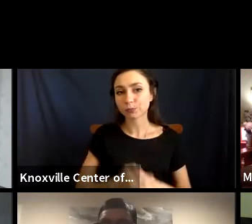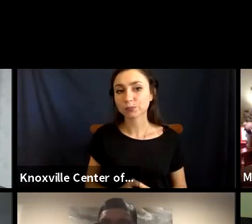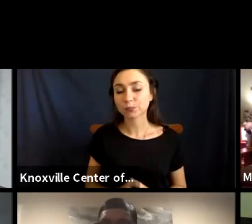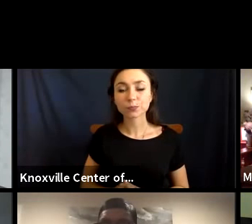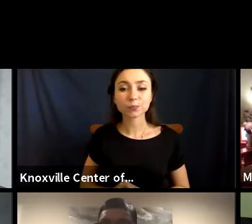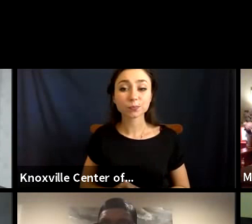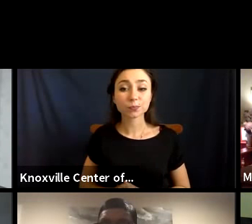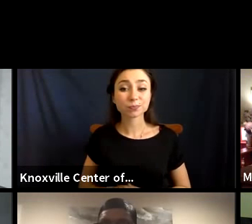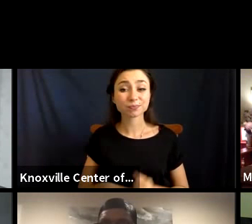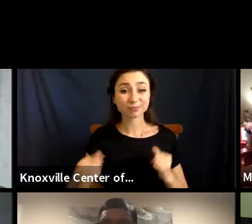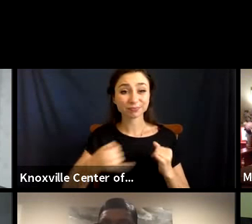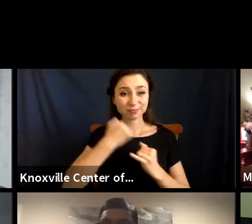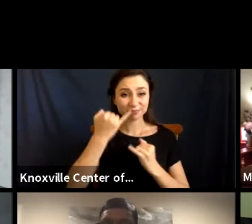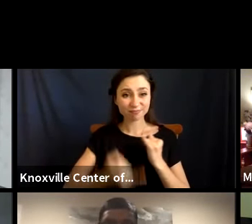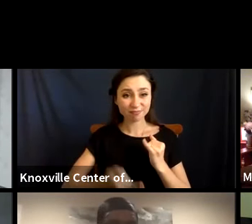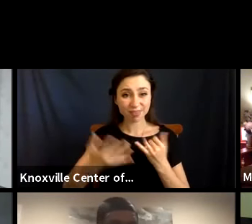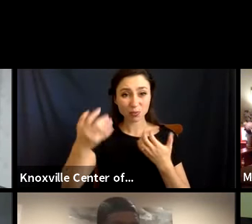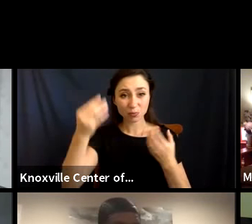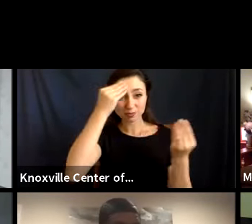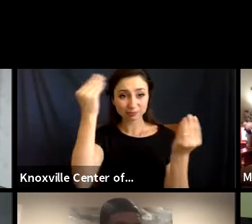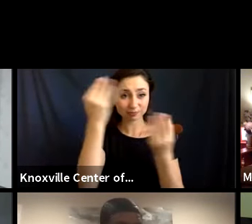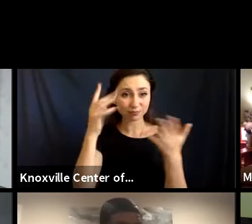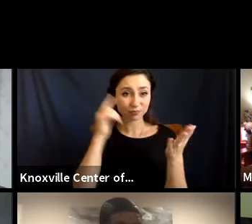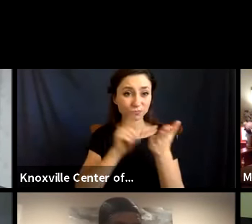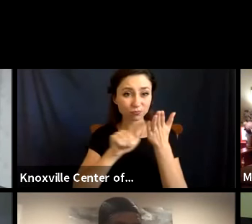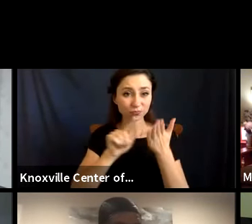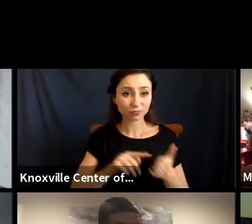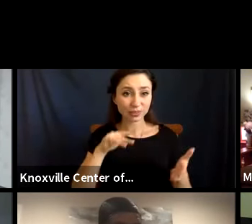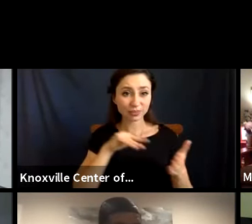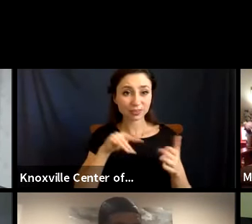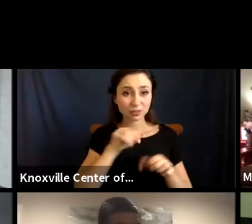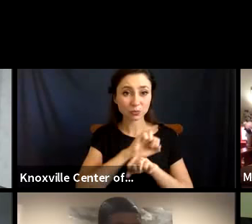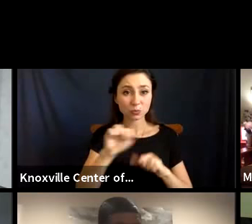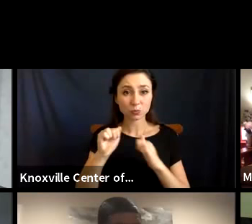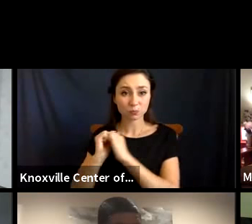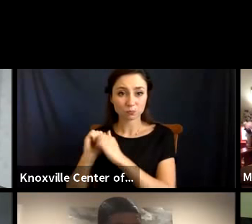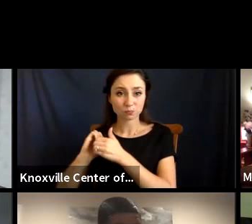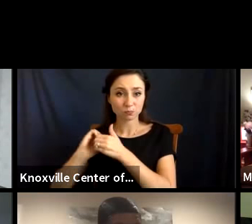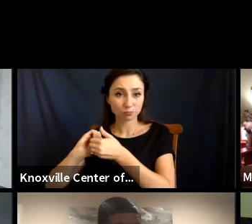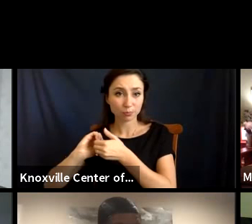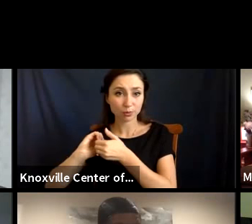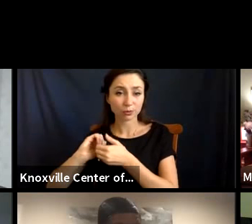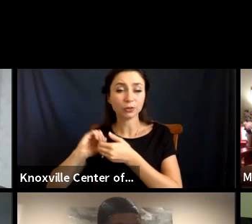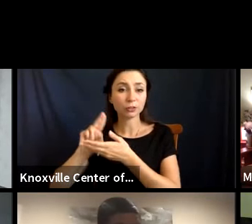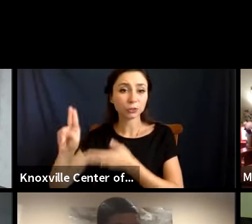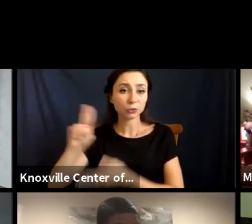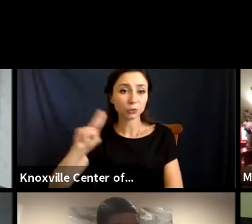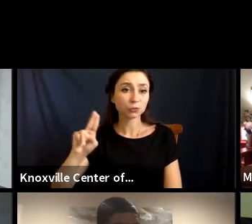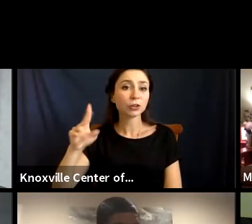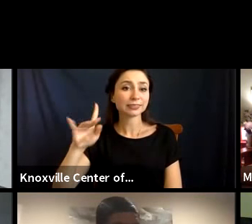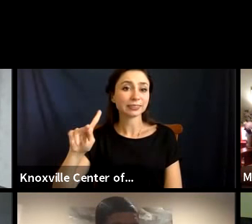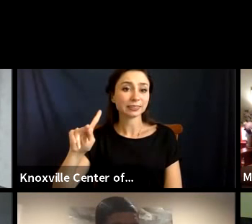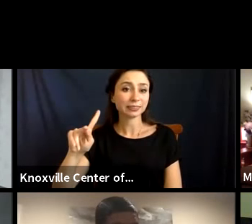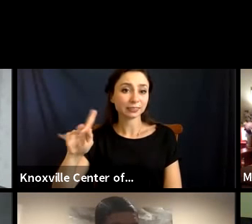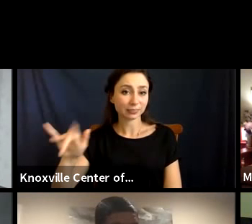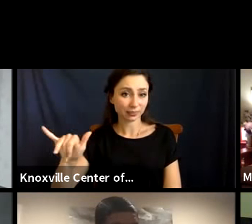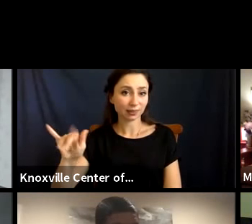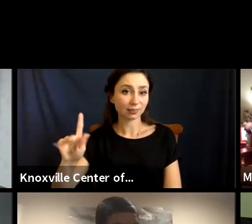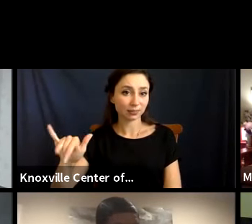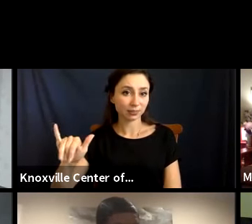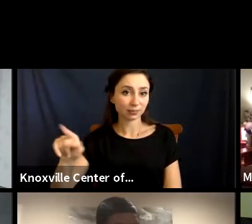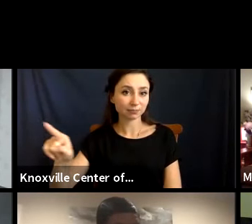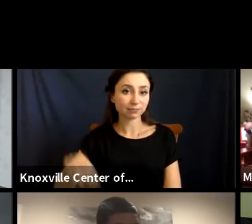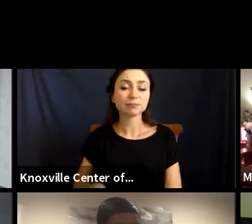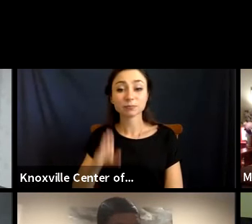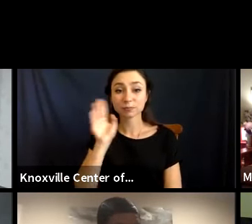aware of a research study that we're working on with the University of Kentucky. We will be asking our students